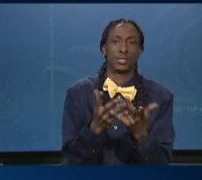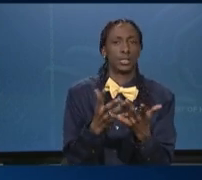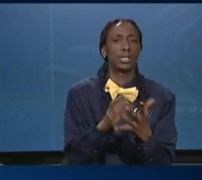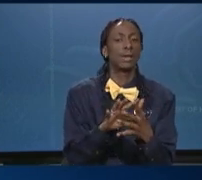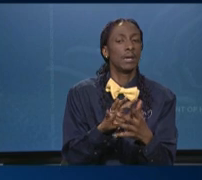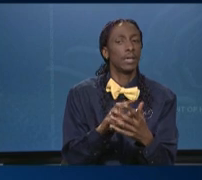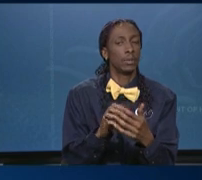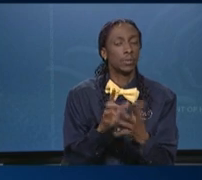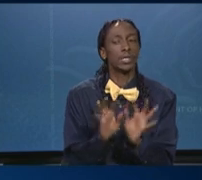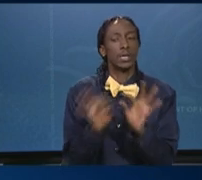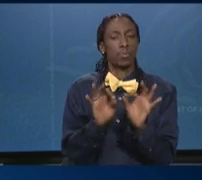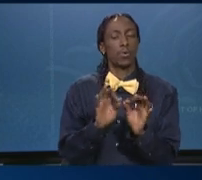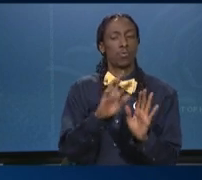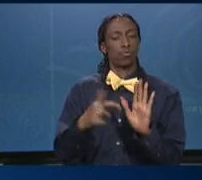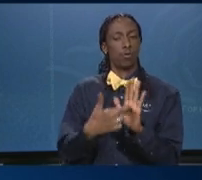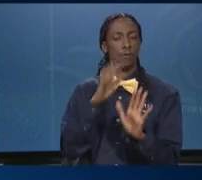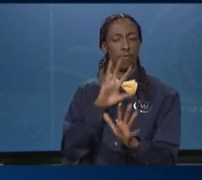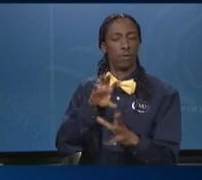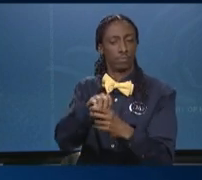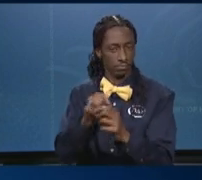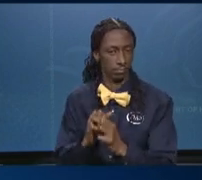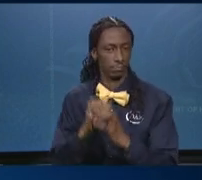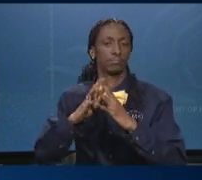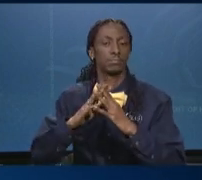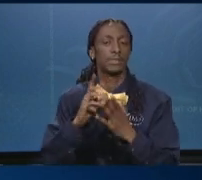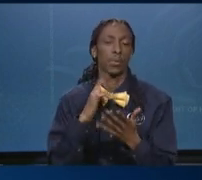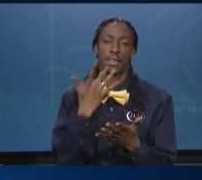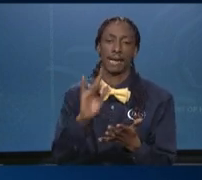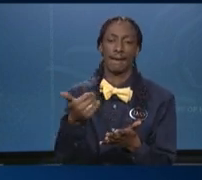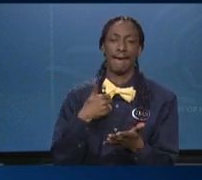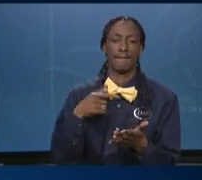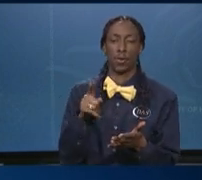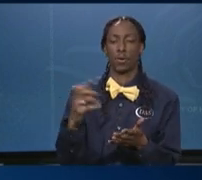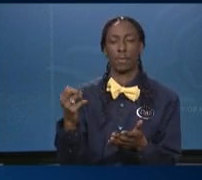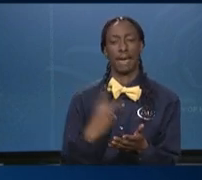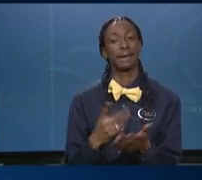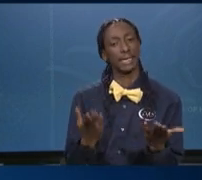to implement it. We're so lucky that she's back here with us at the department.